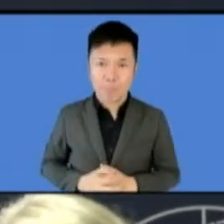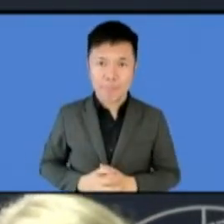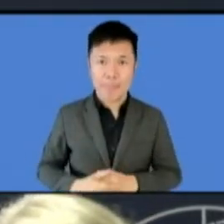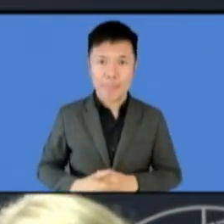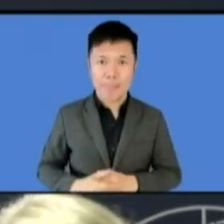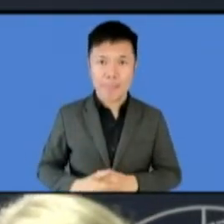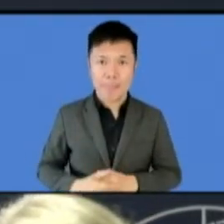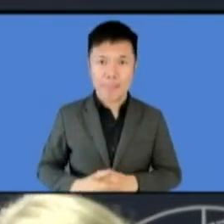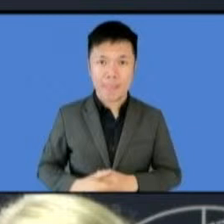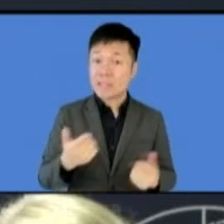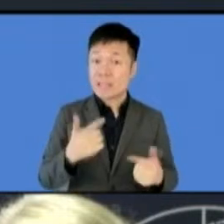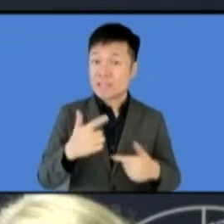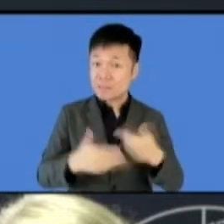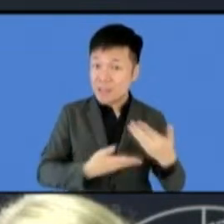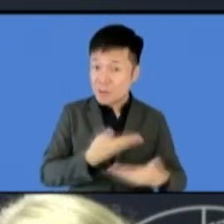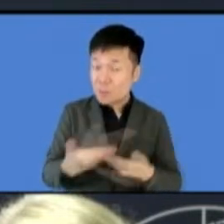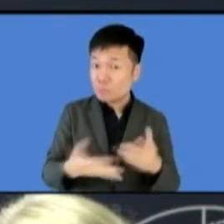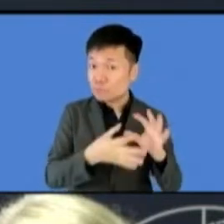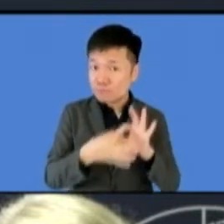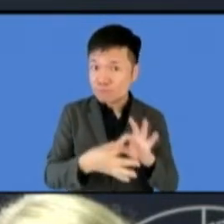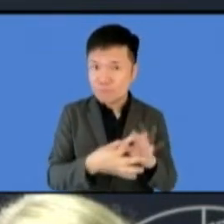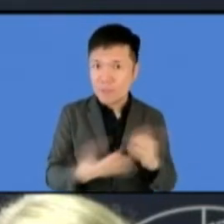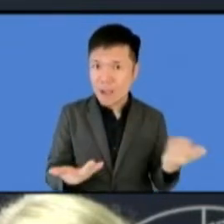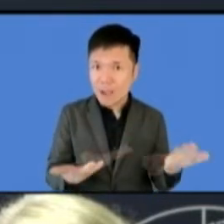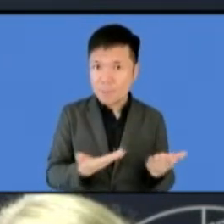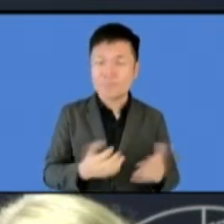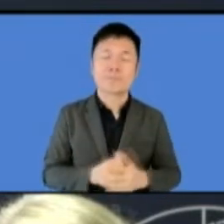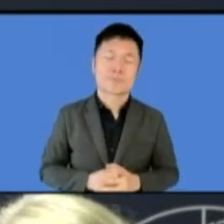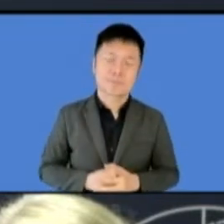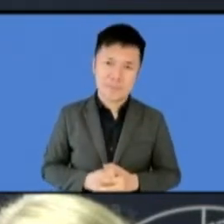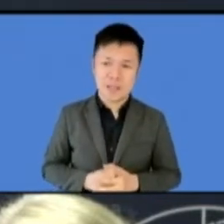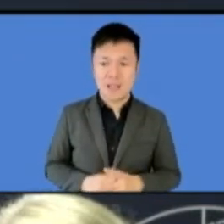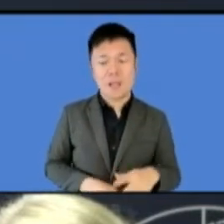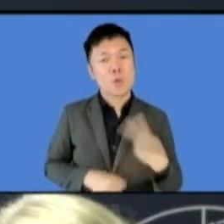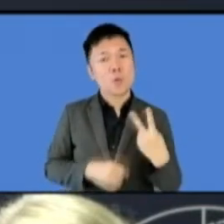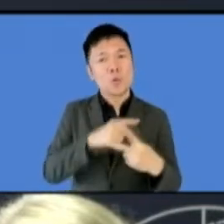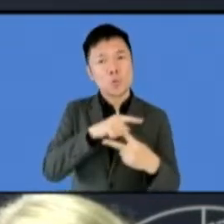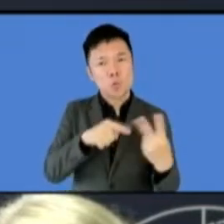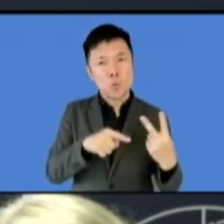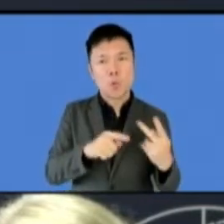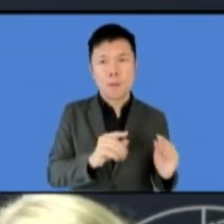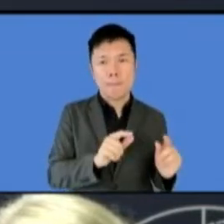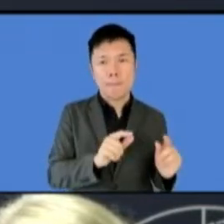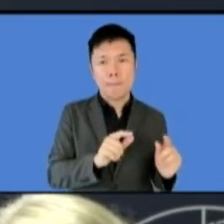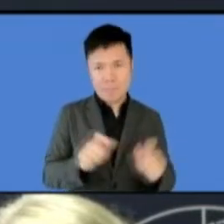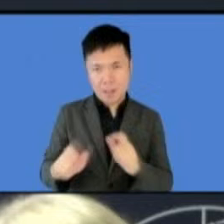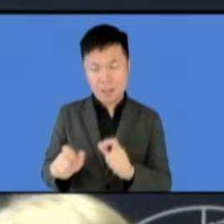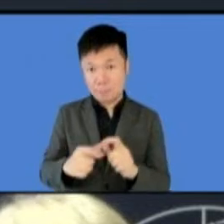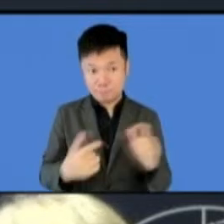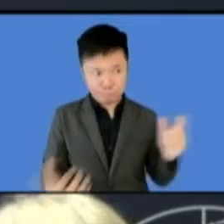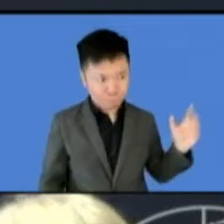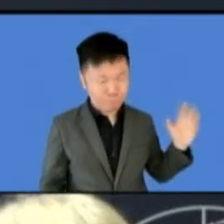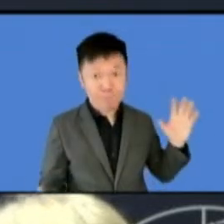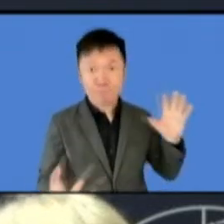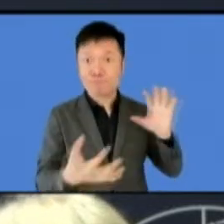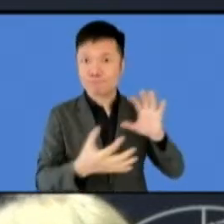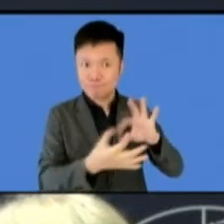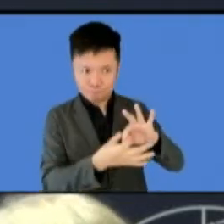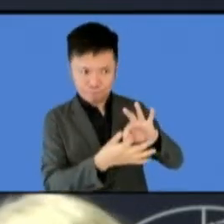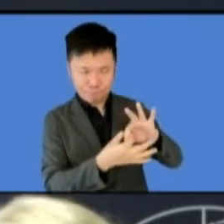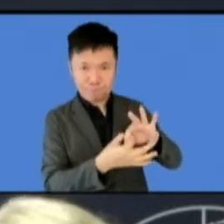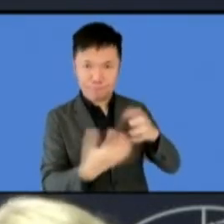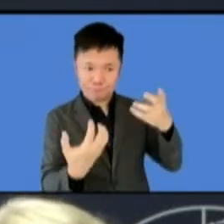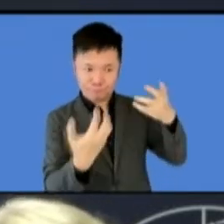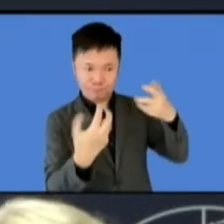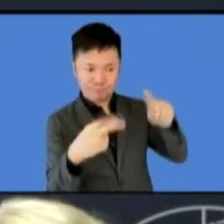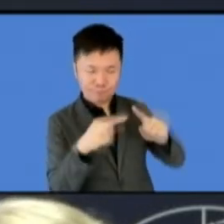is fundamentally how you get two people simply to reconnect again and to understand the world that they're living